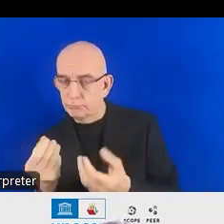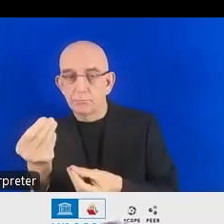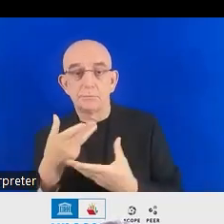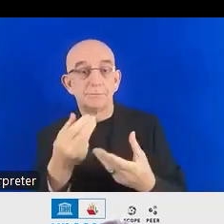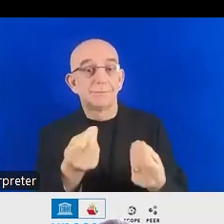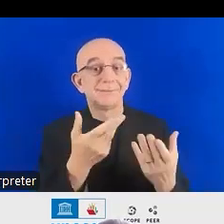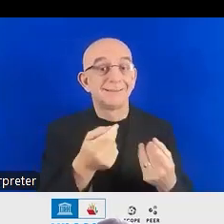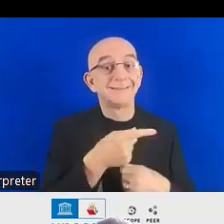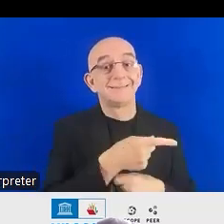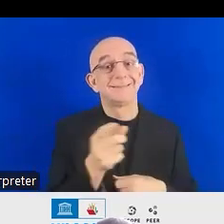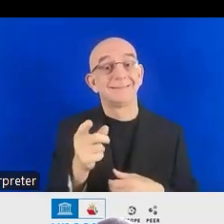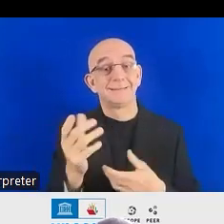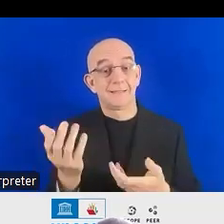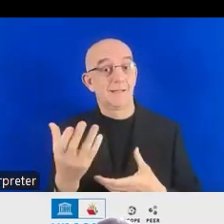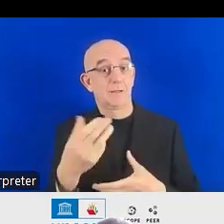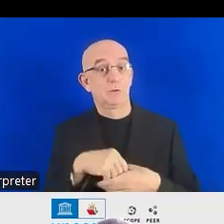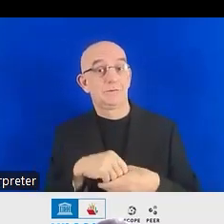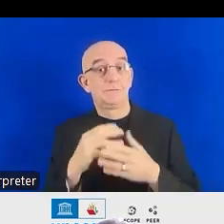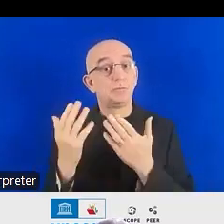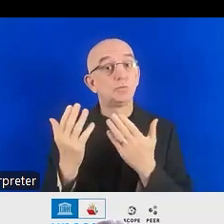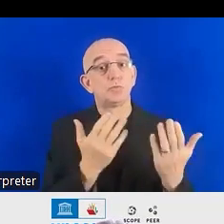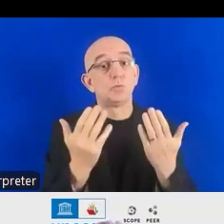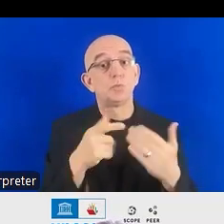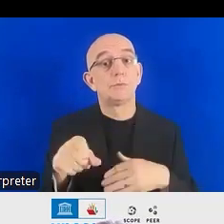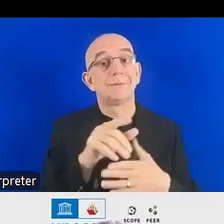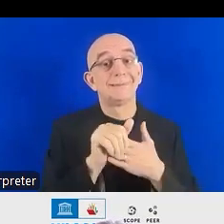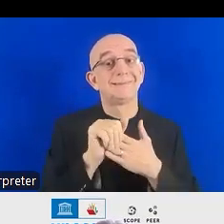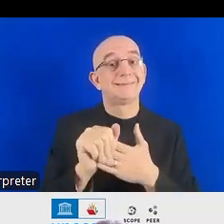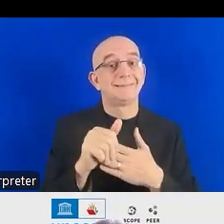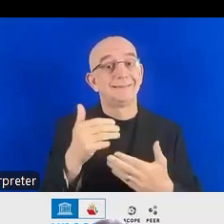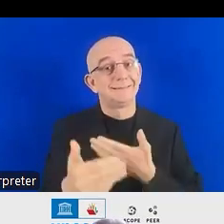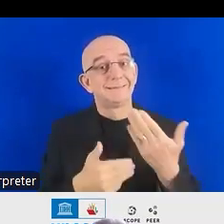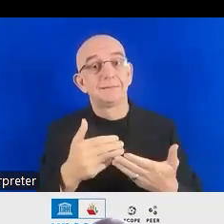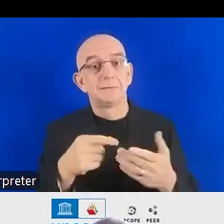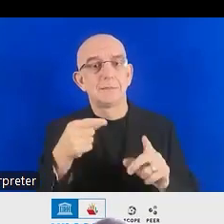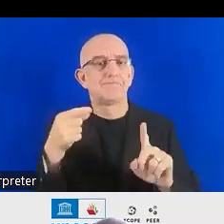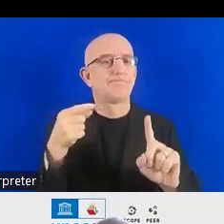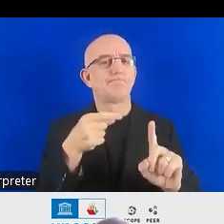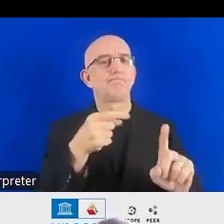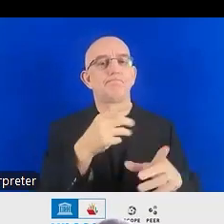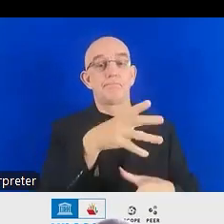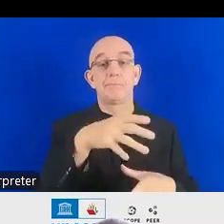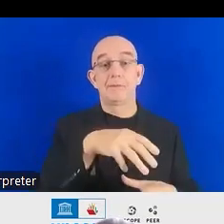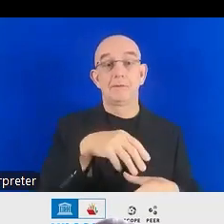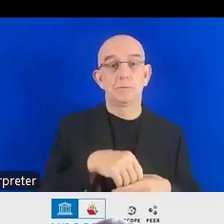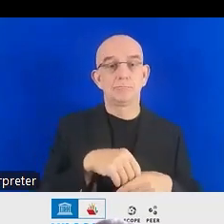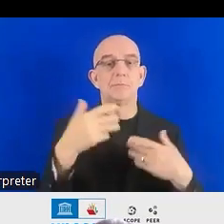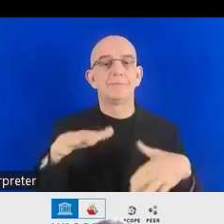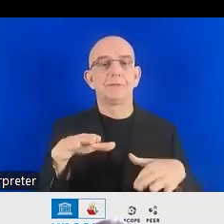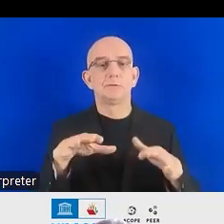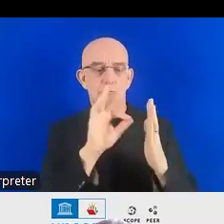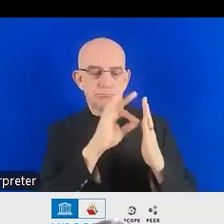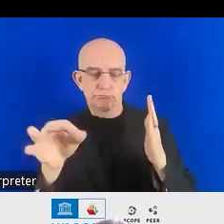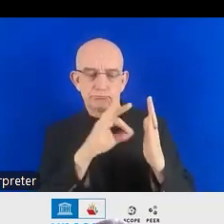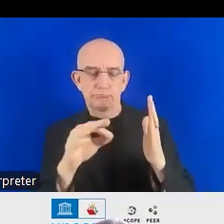a vision that is based on inclusive values and attitudes, but also encourage